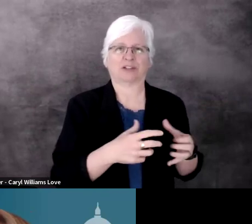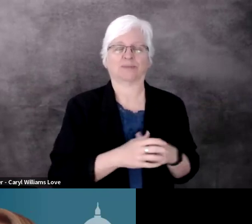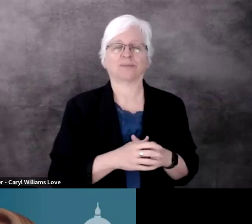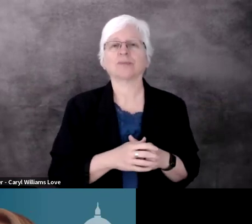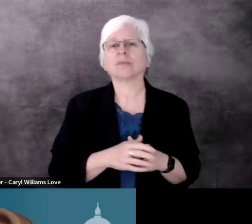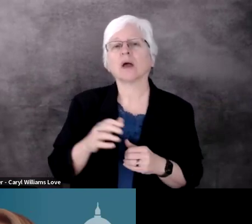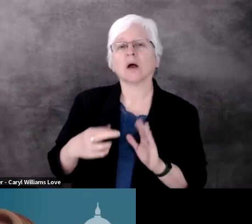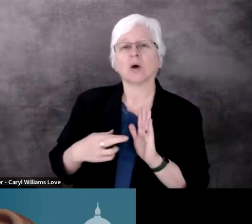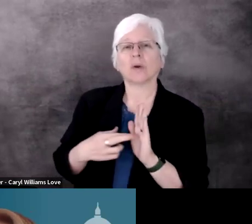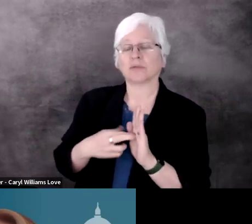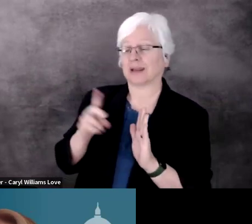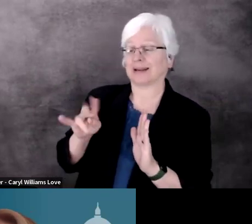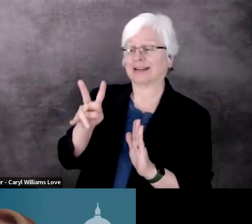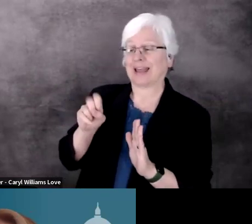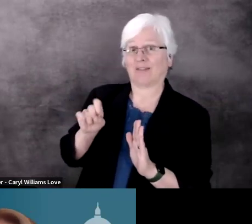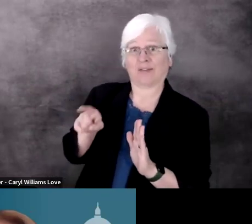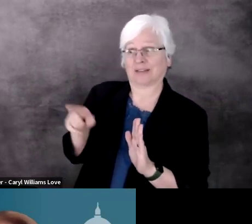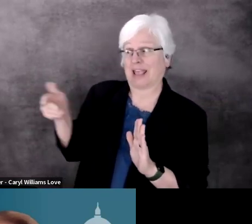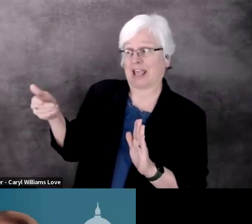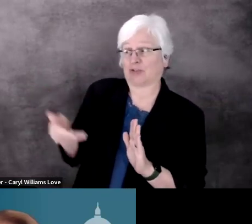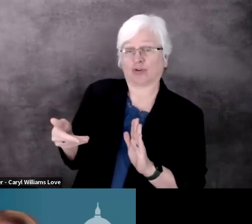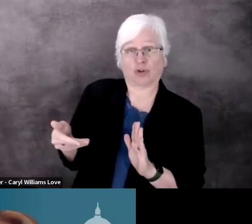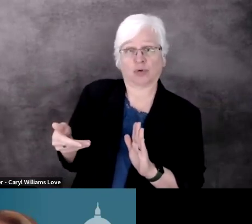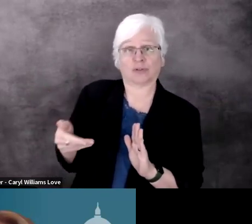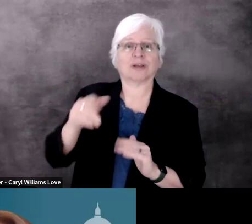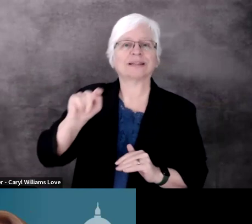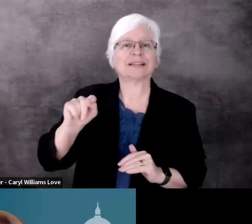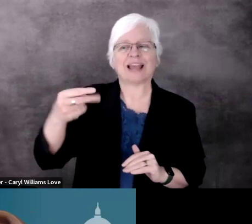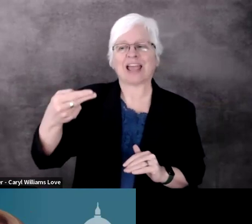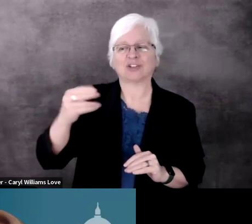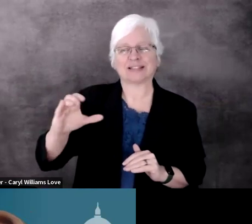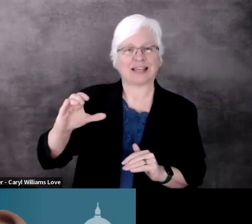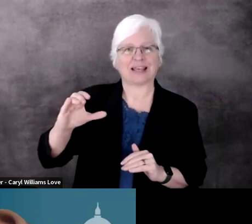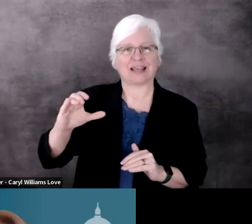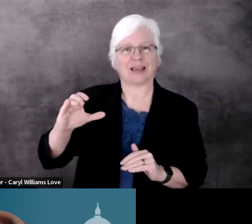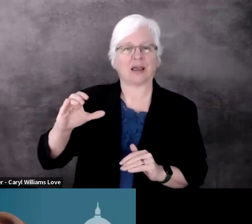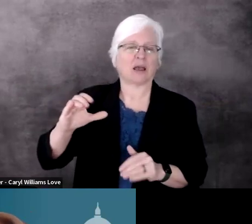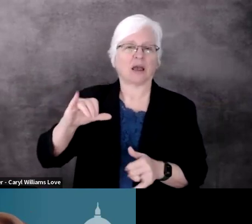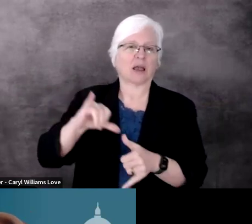Representative Davis introduced was really around THC concentrations. And we're really